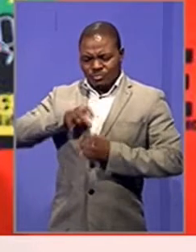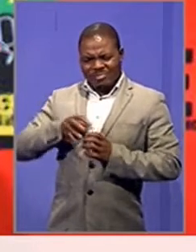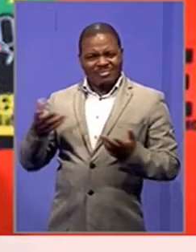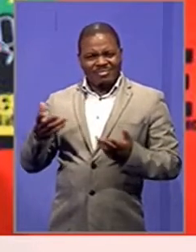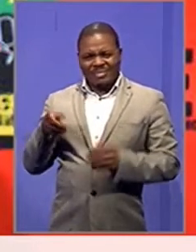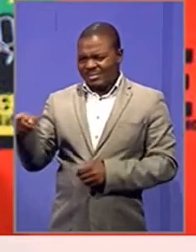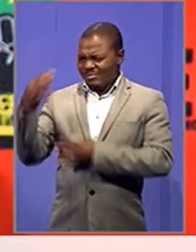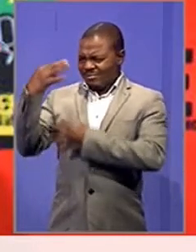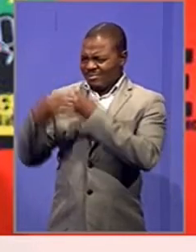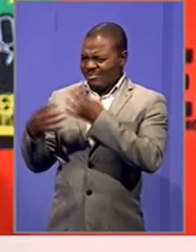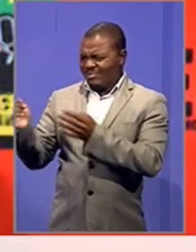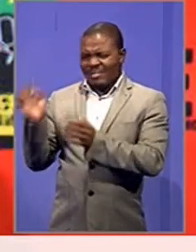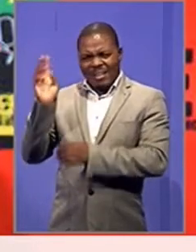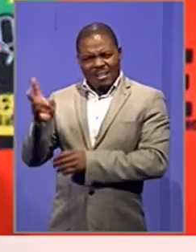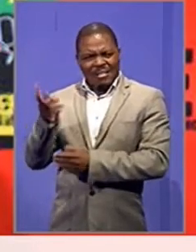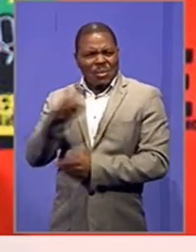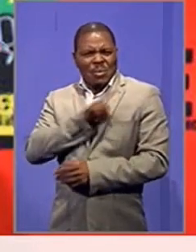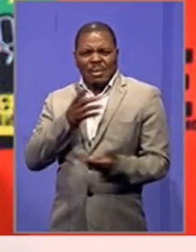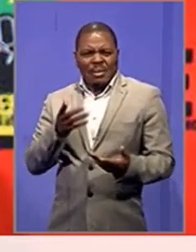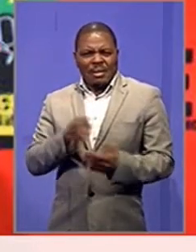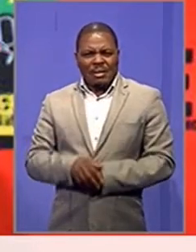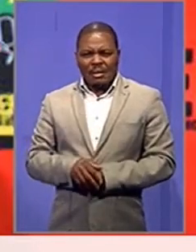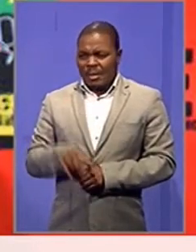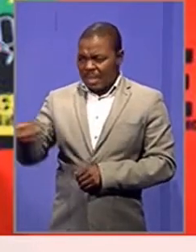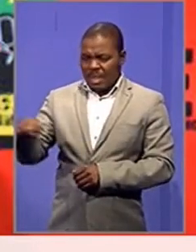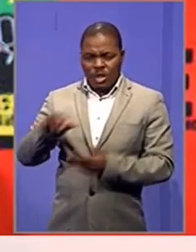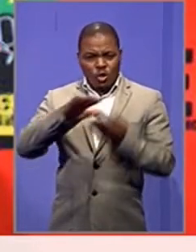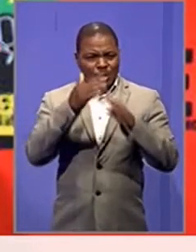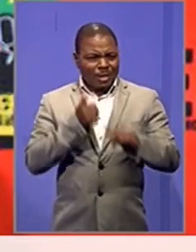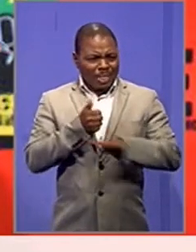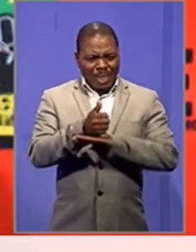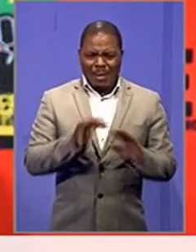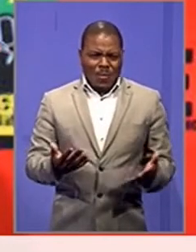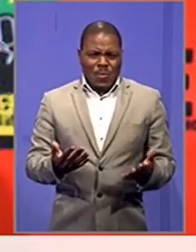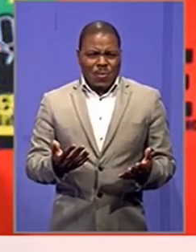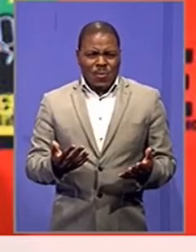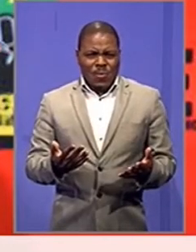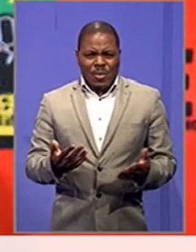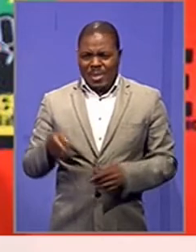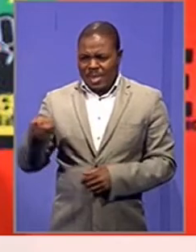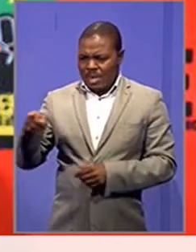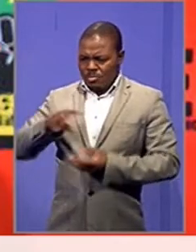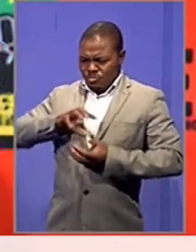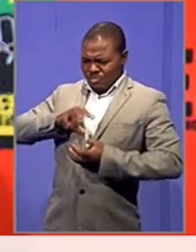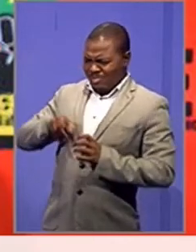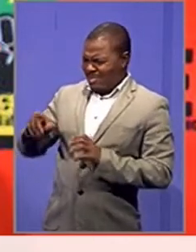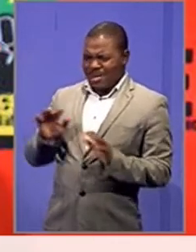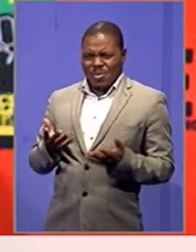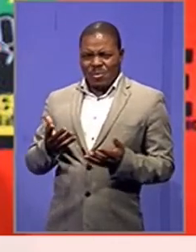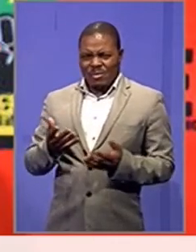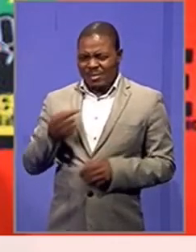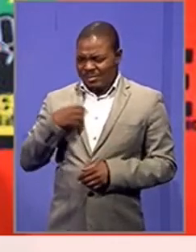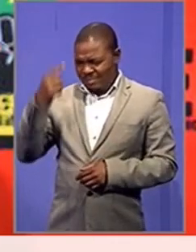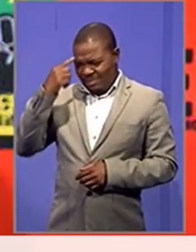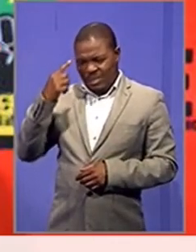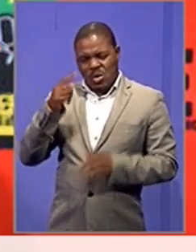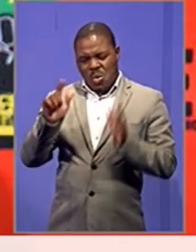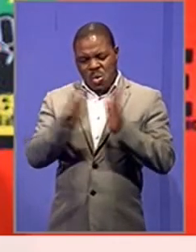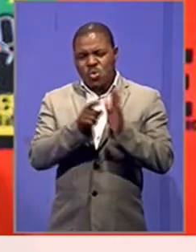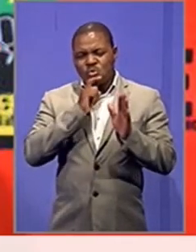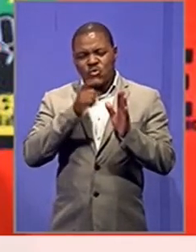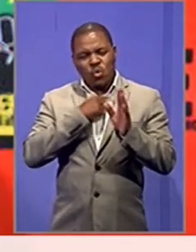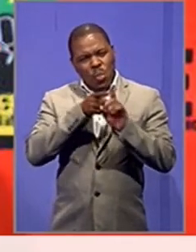purpose of arresting Zuma again? How is Zuma a threat to society, or what need is there to rehabilitate him? It's malicious use of the law.